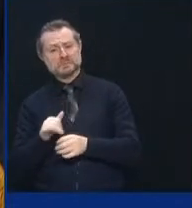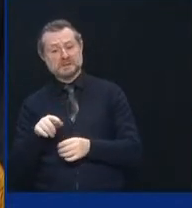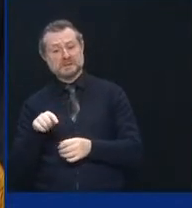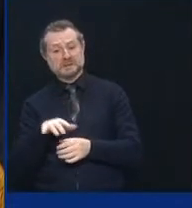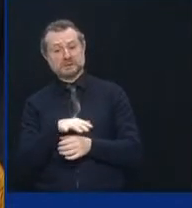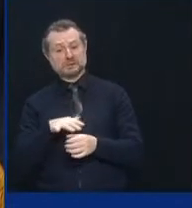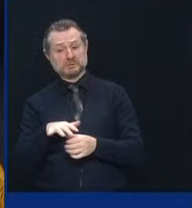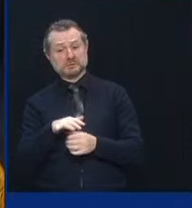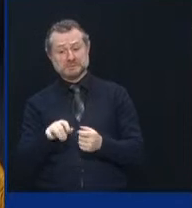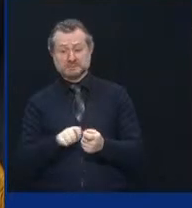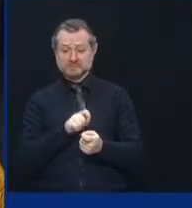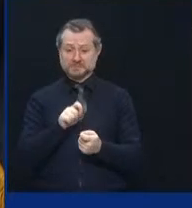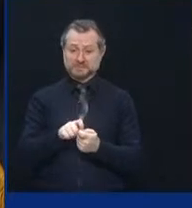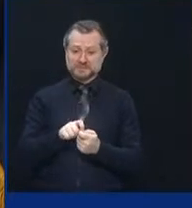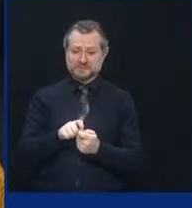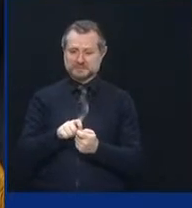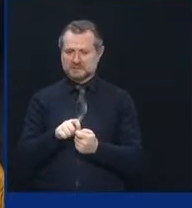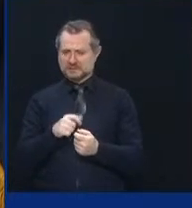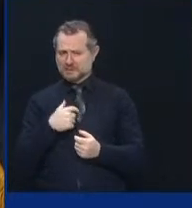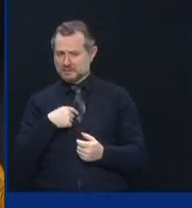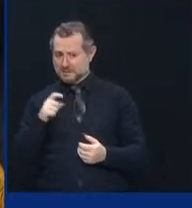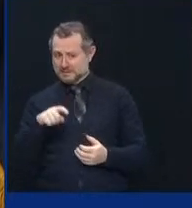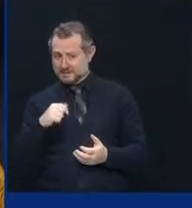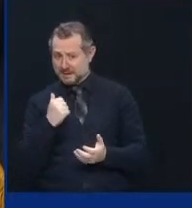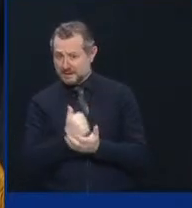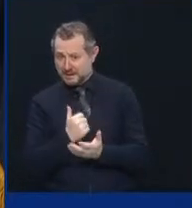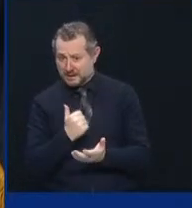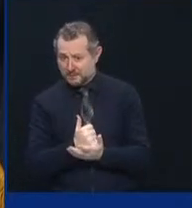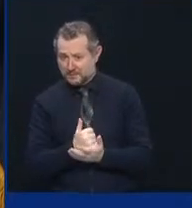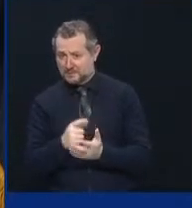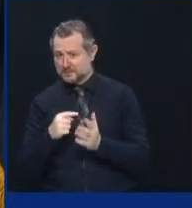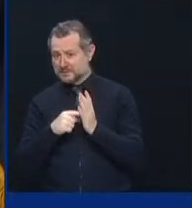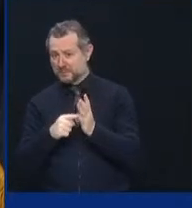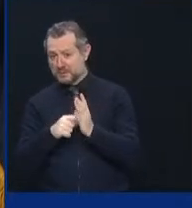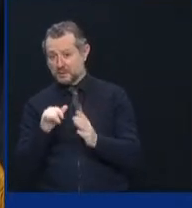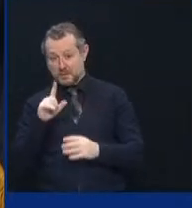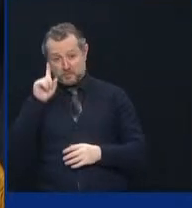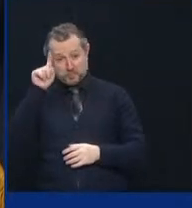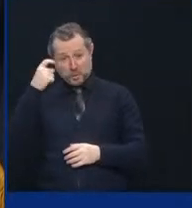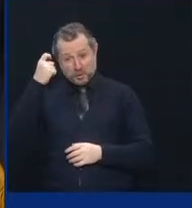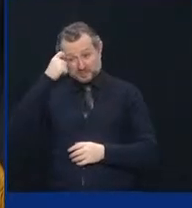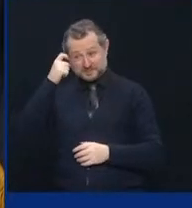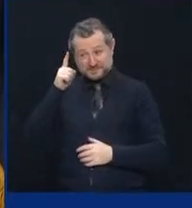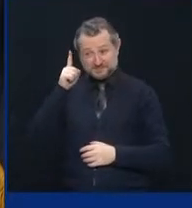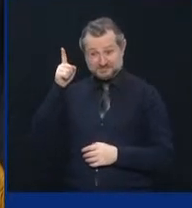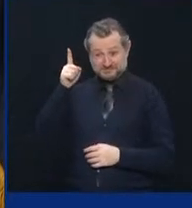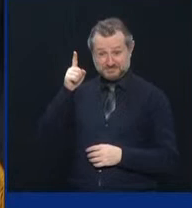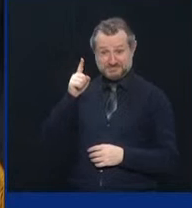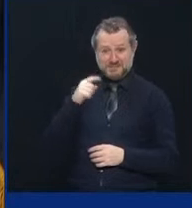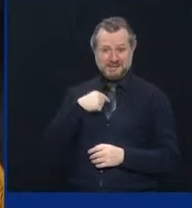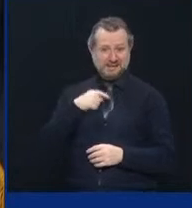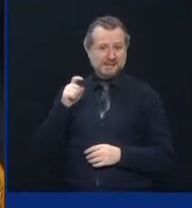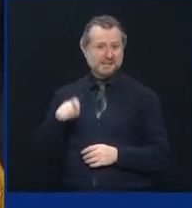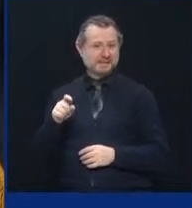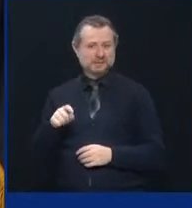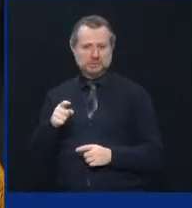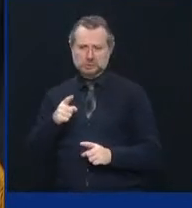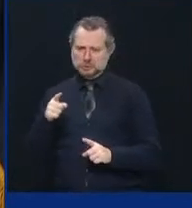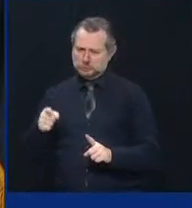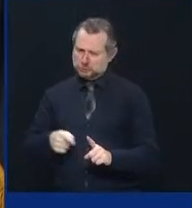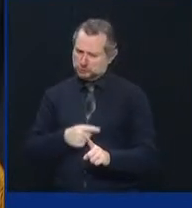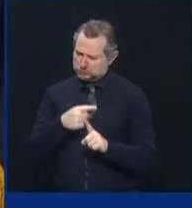need help. For example, the Bronx, we need to target the Bronx. The Bronx has a very high positivity